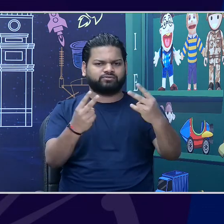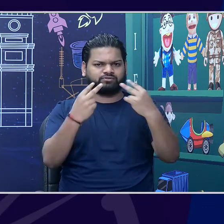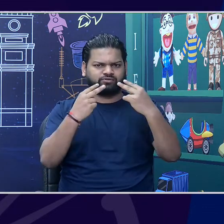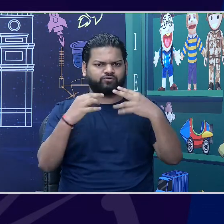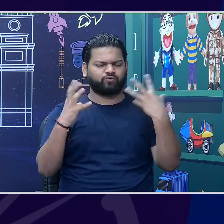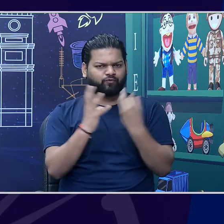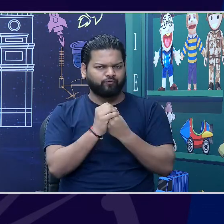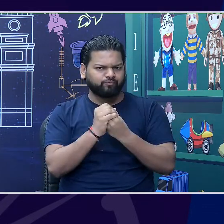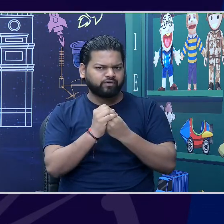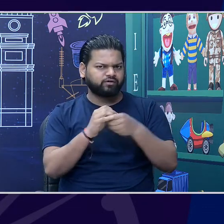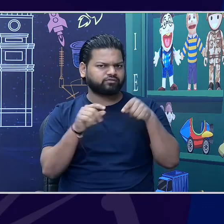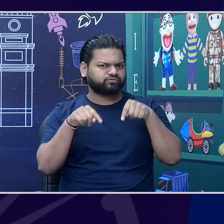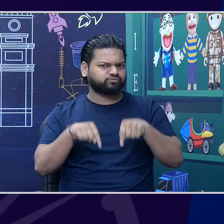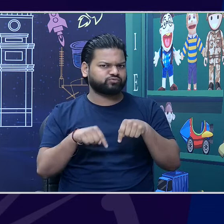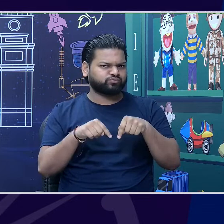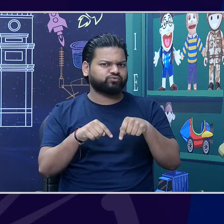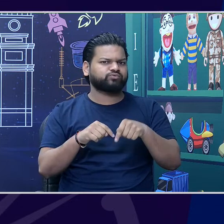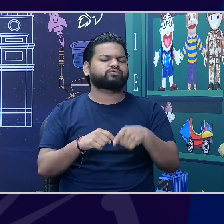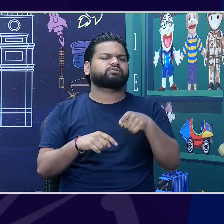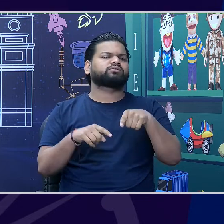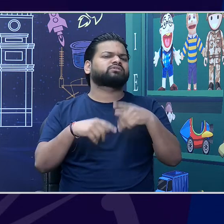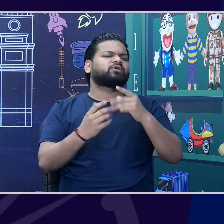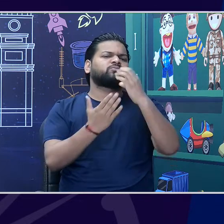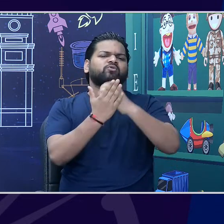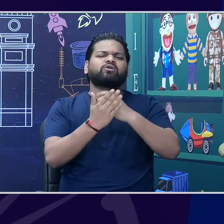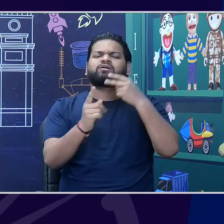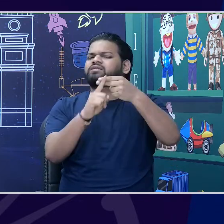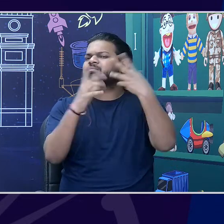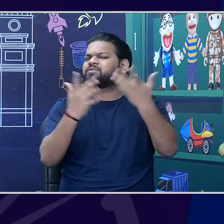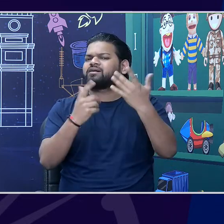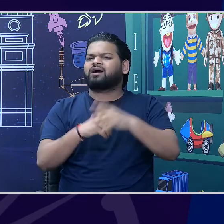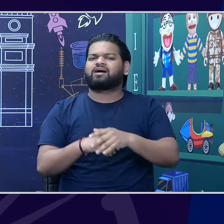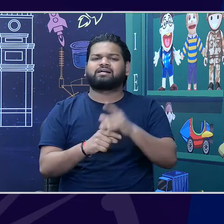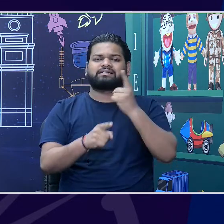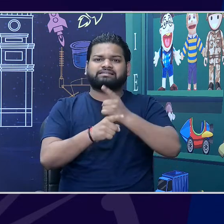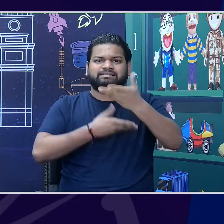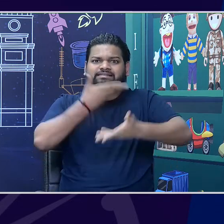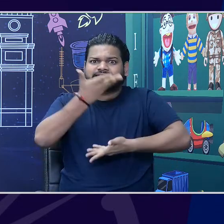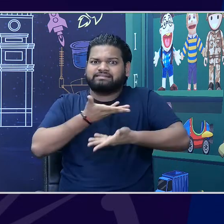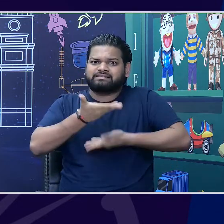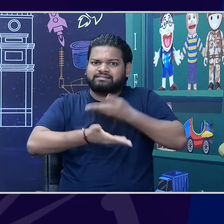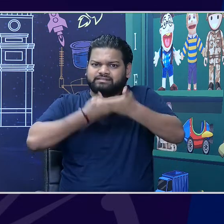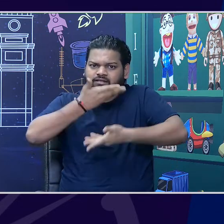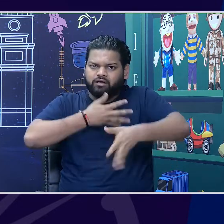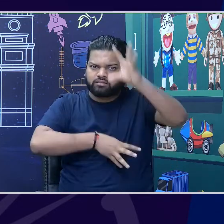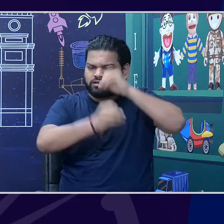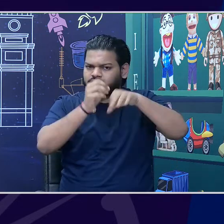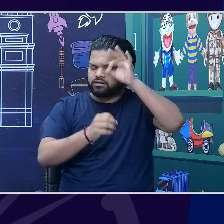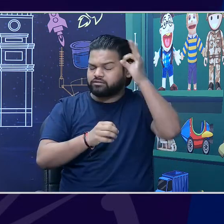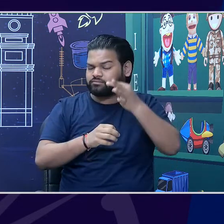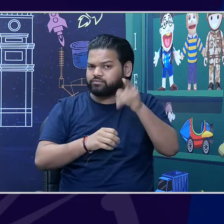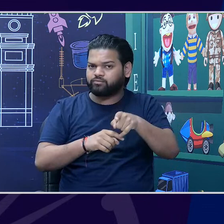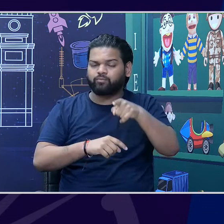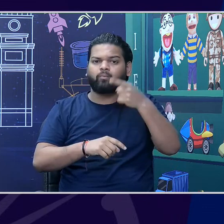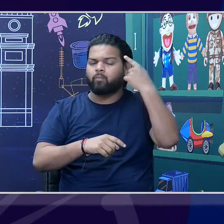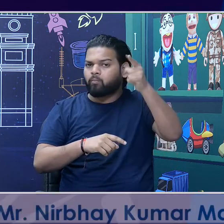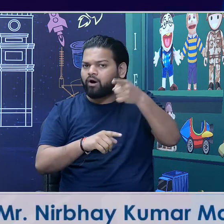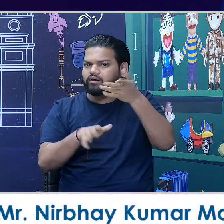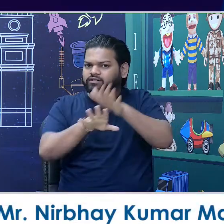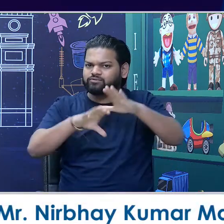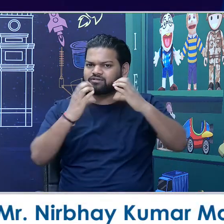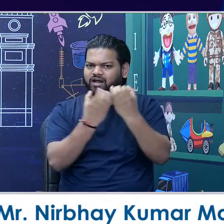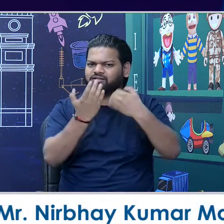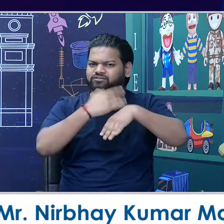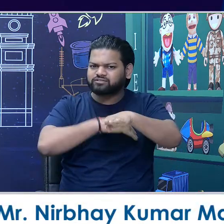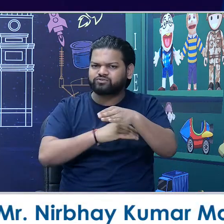We bring you the live telecast of teaching learning interventions for inclusive classroom for class 8th, and we are going to discuss in this